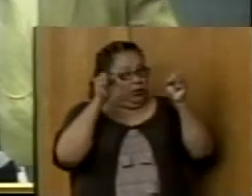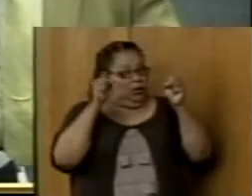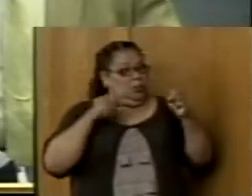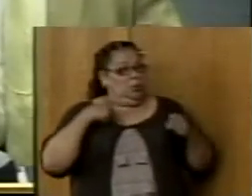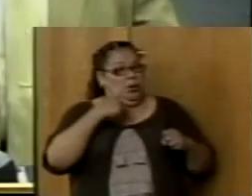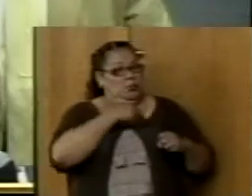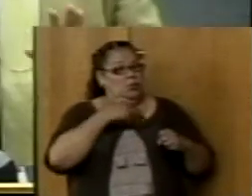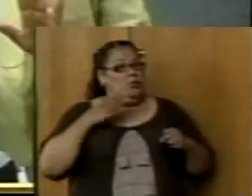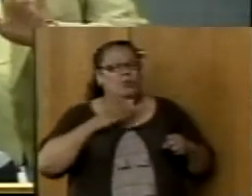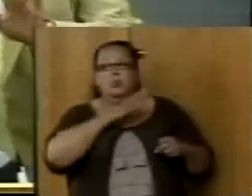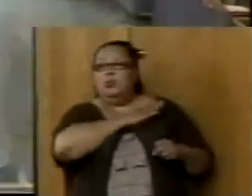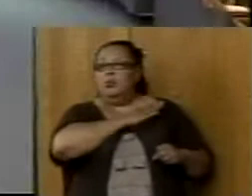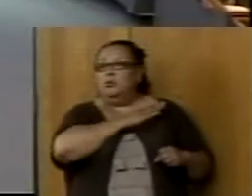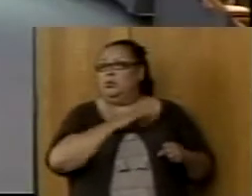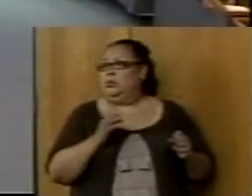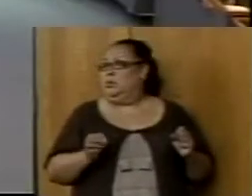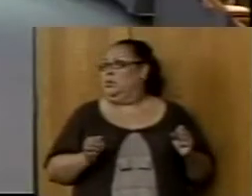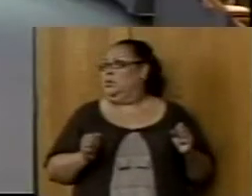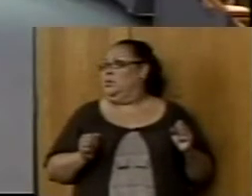board,